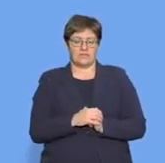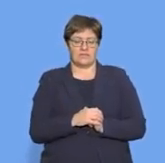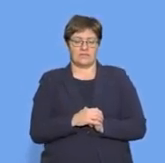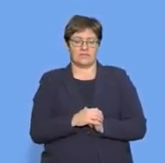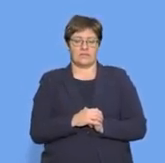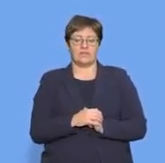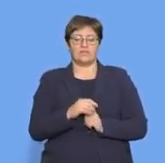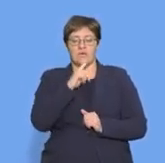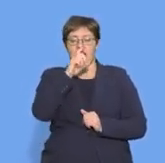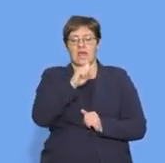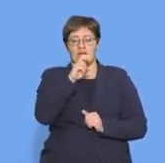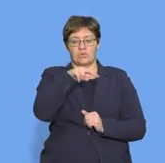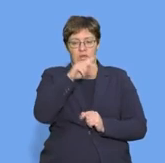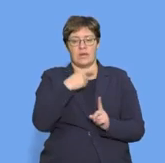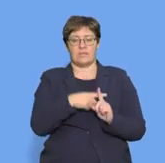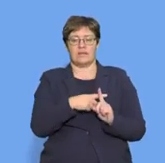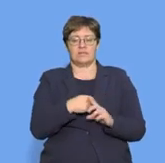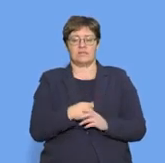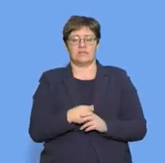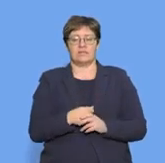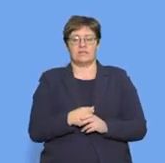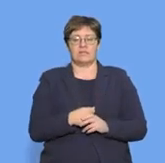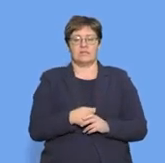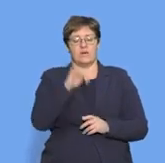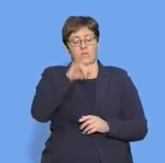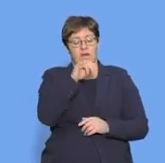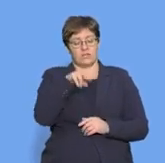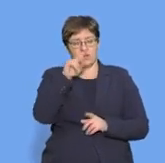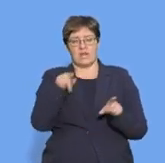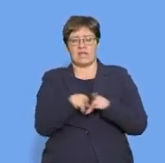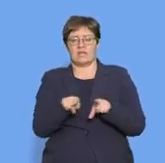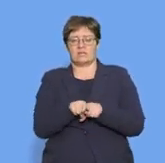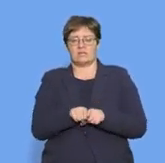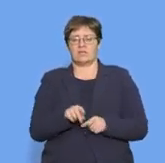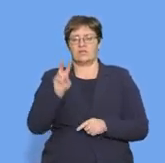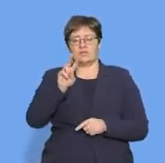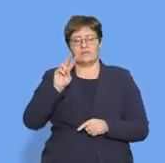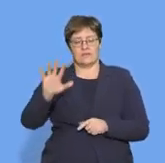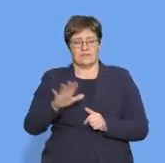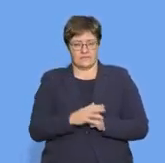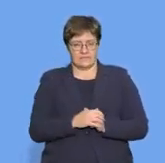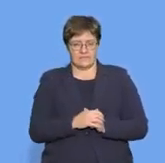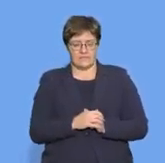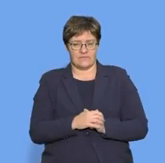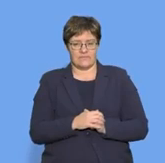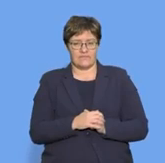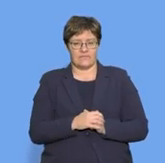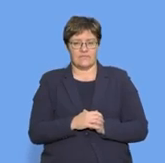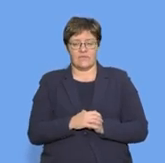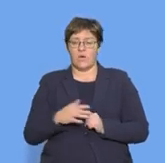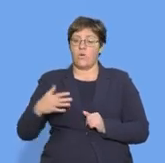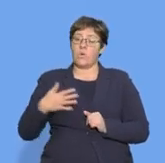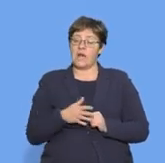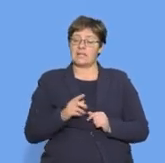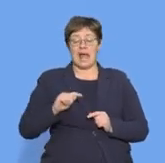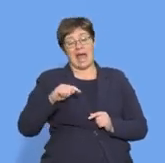squared. And then it becomes x squared plus y squared is equals to 25. But if you wanted